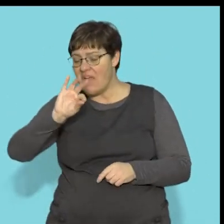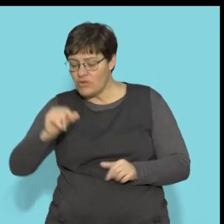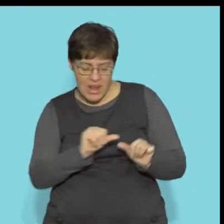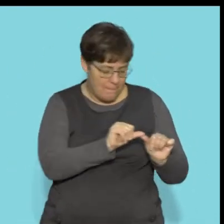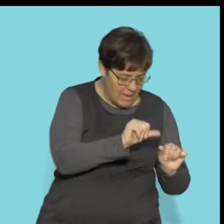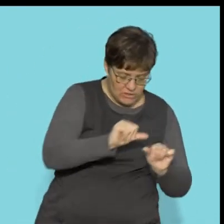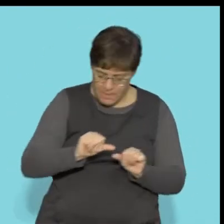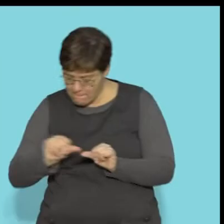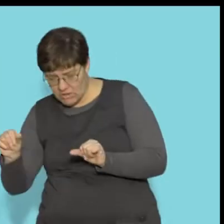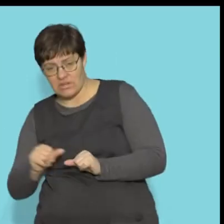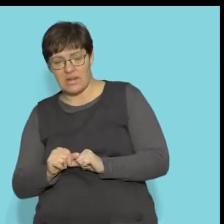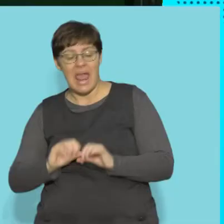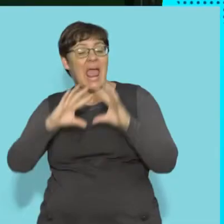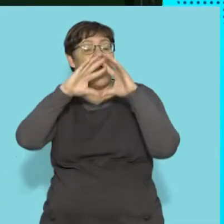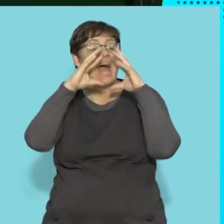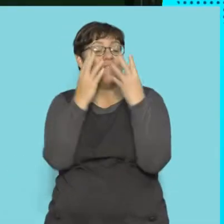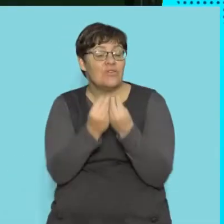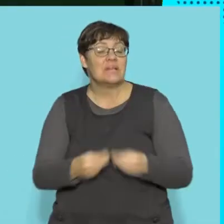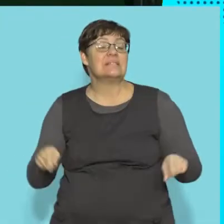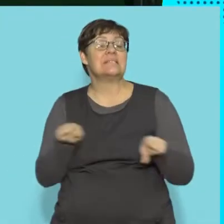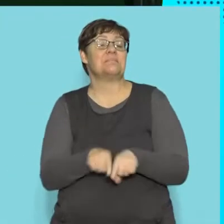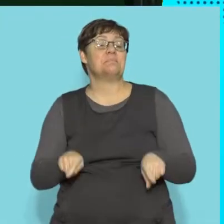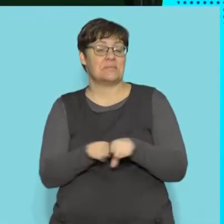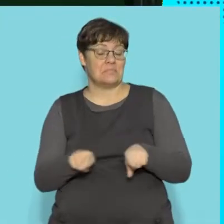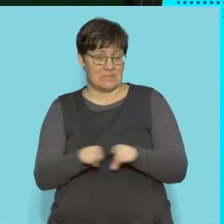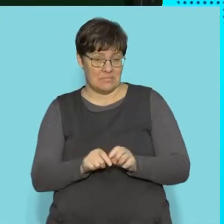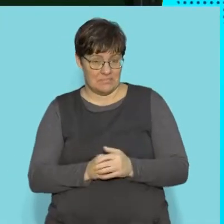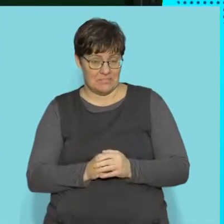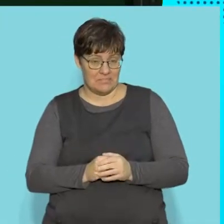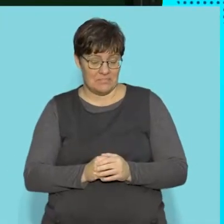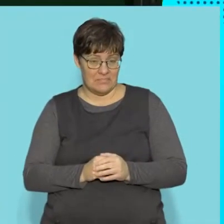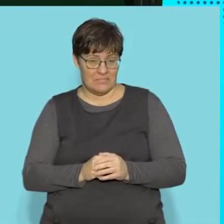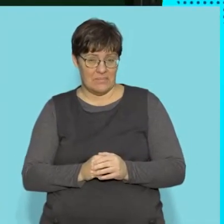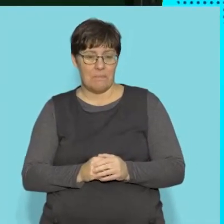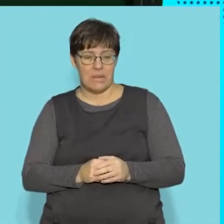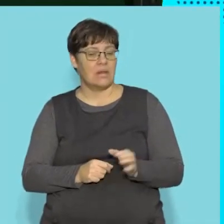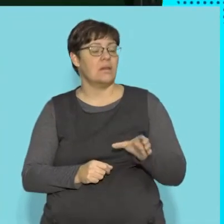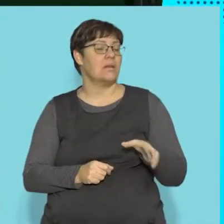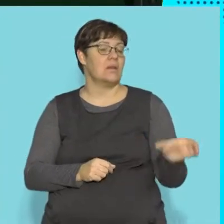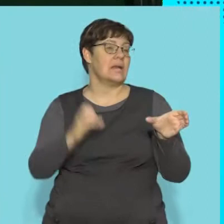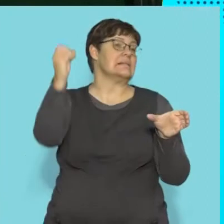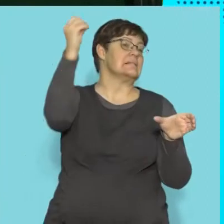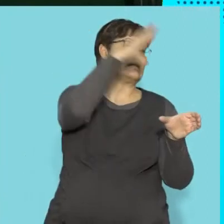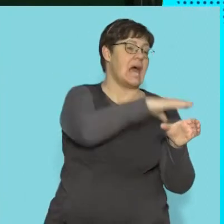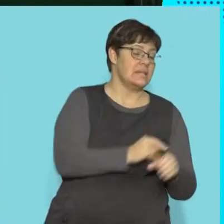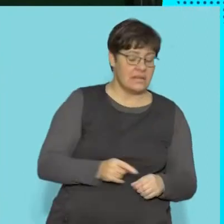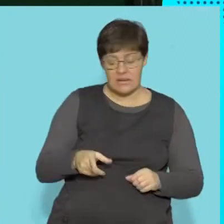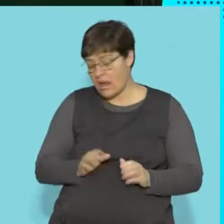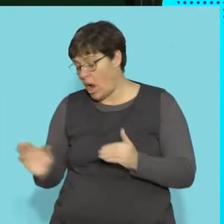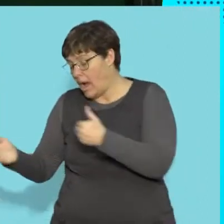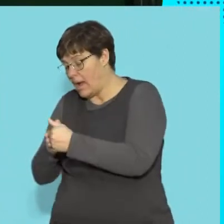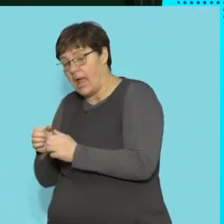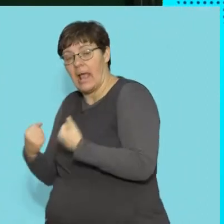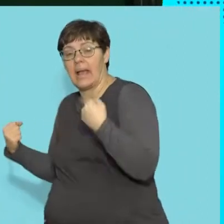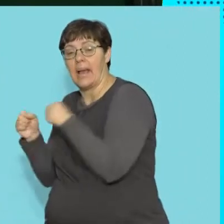kept everything the same. She didn't put one pot in a dark cupboard or forget to water it,